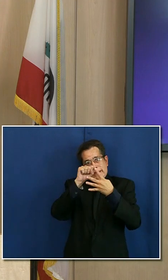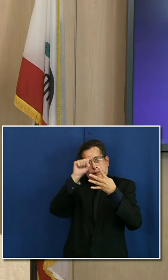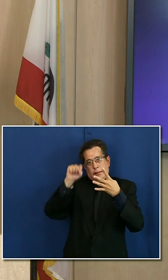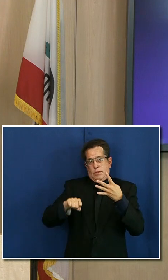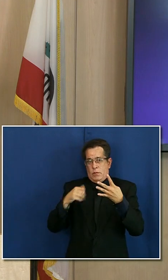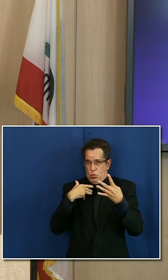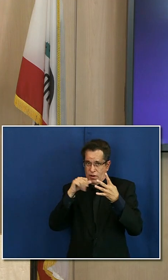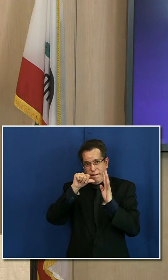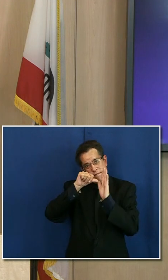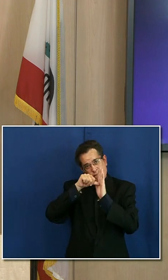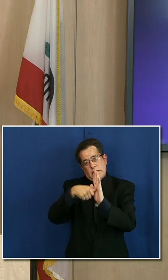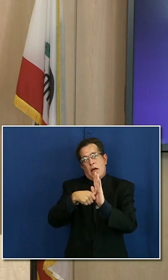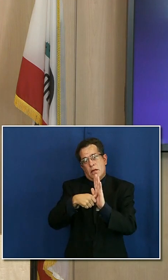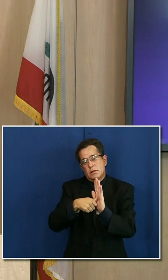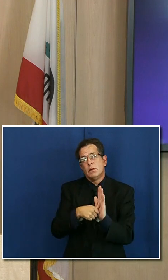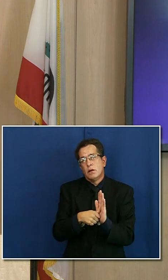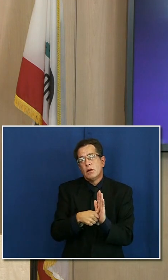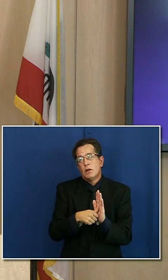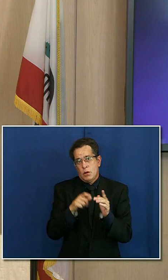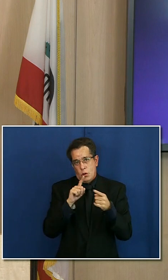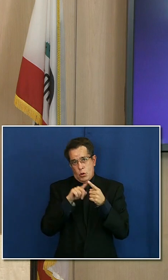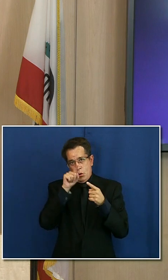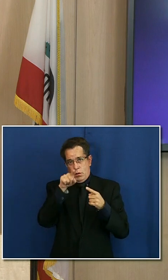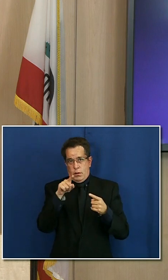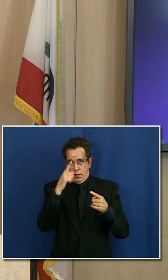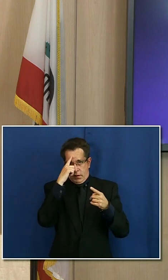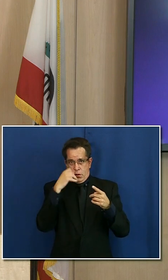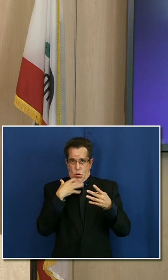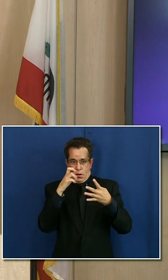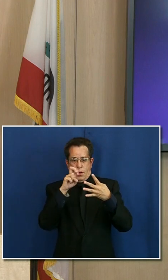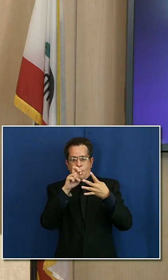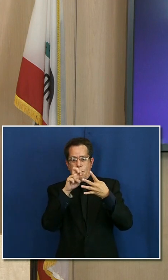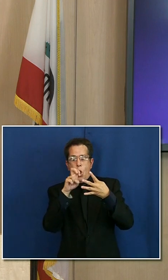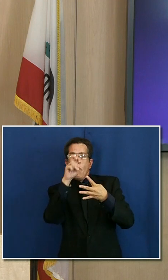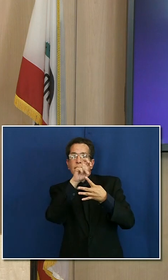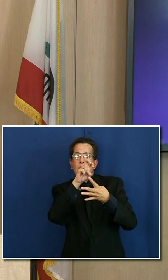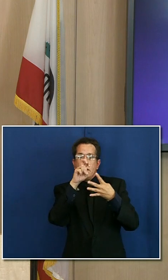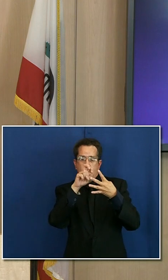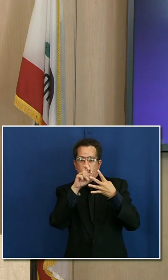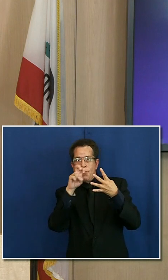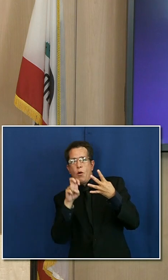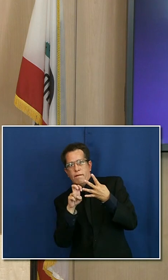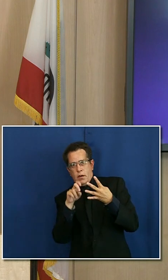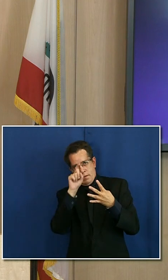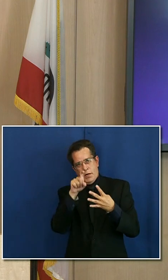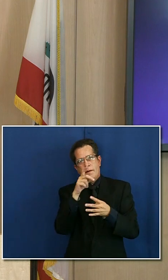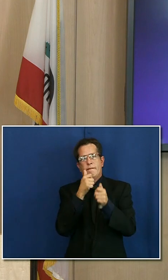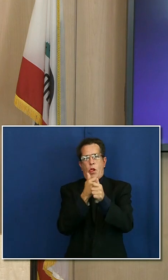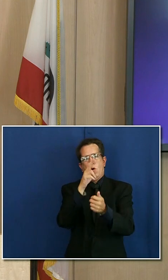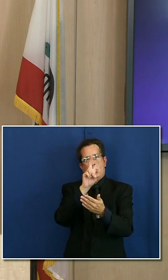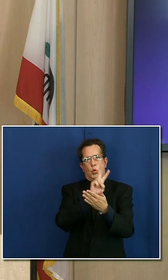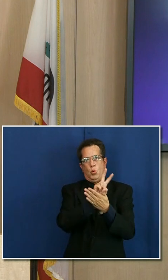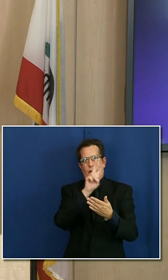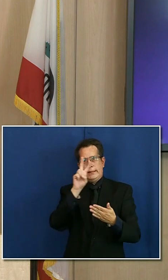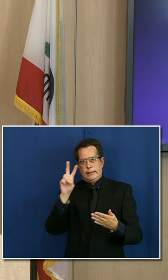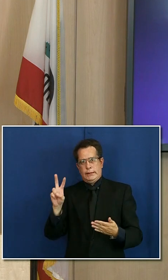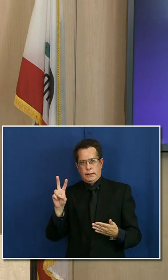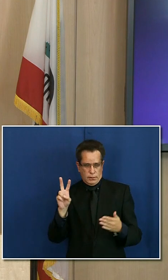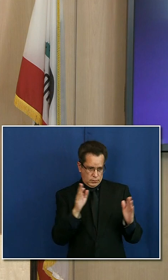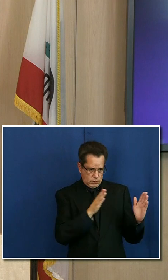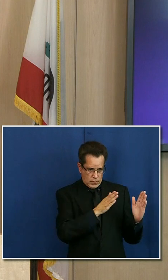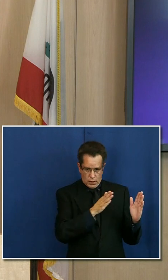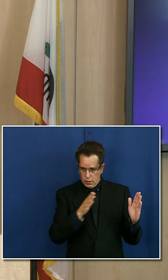just want to reemphasize that in order to move from one tier to another, you need 2 consecutive weeks of data in that